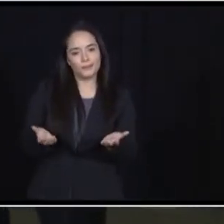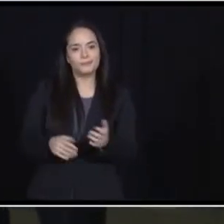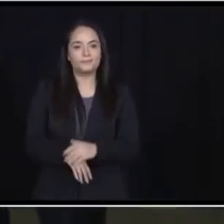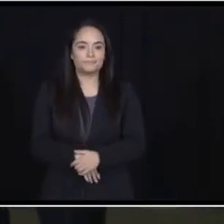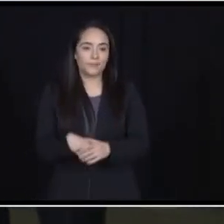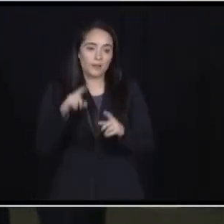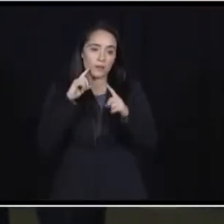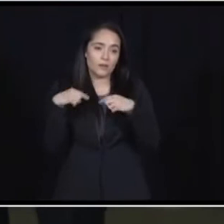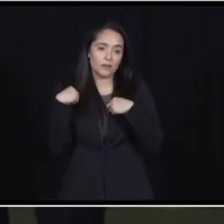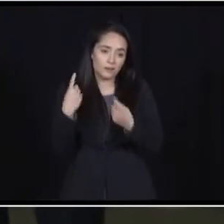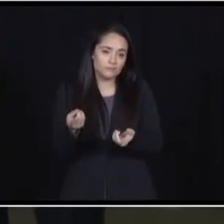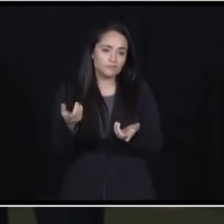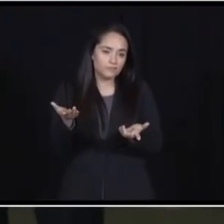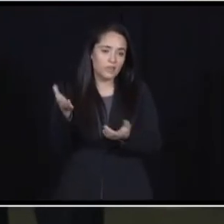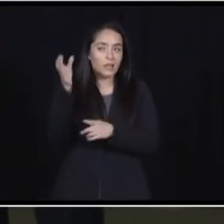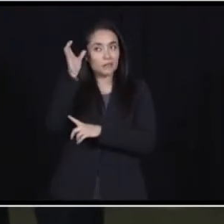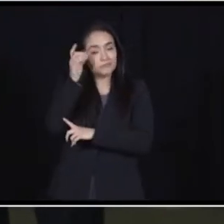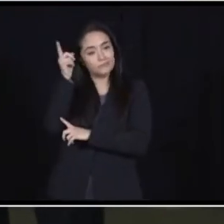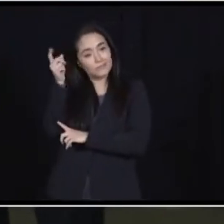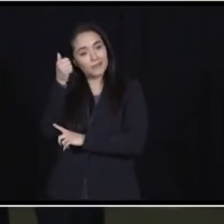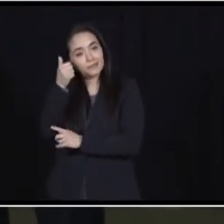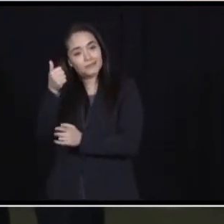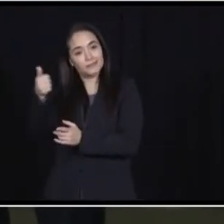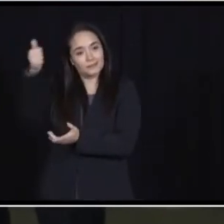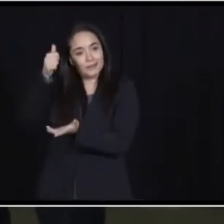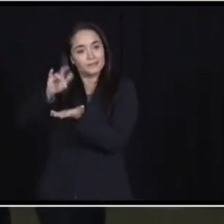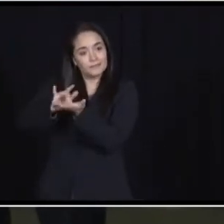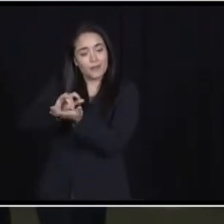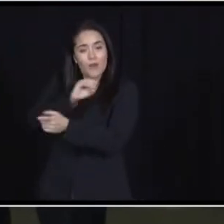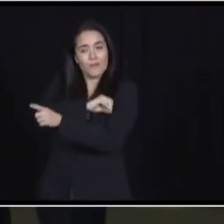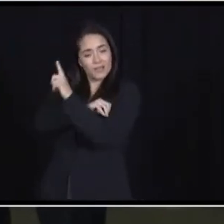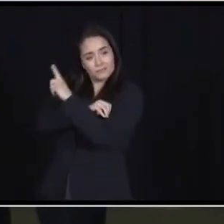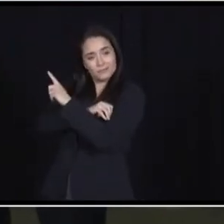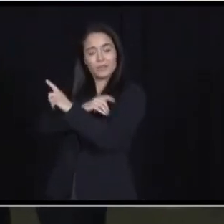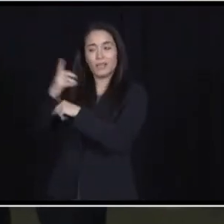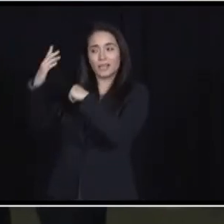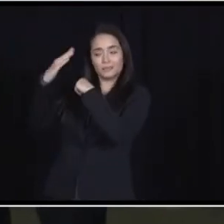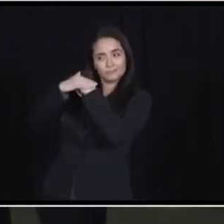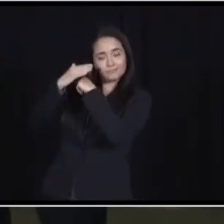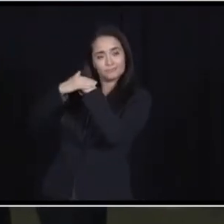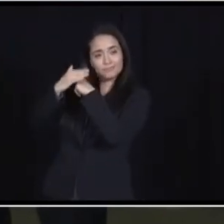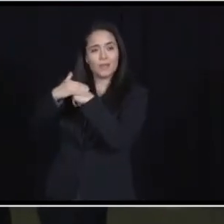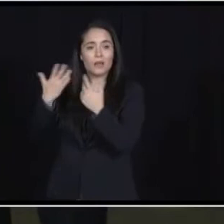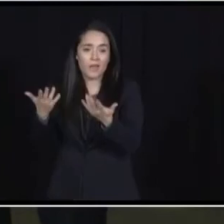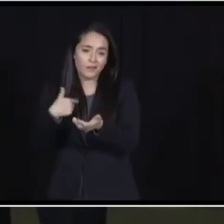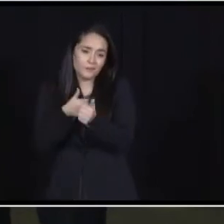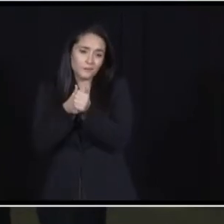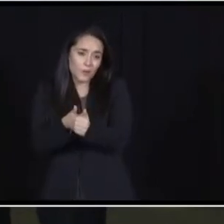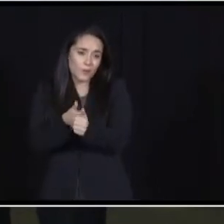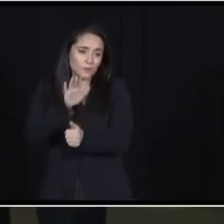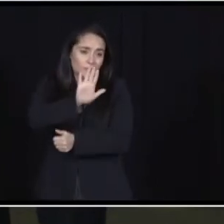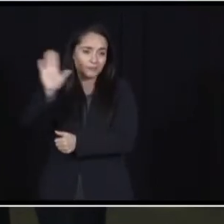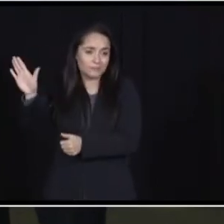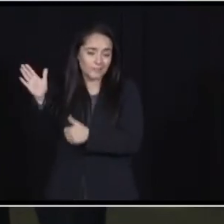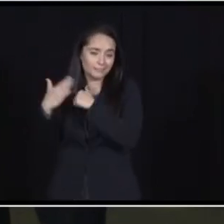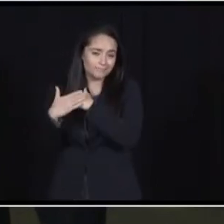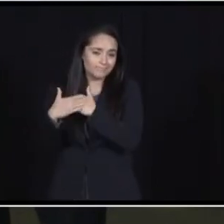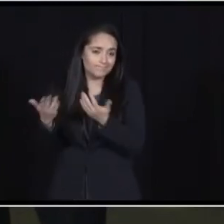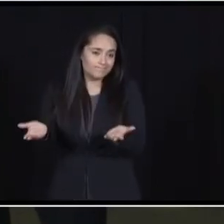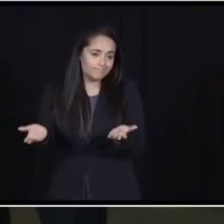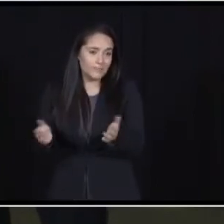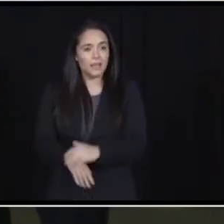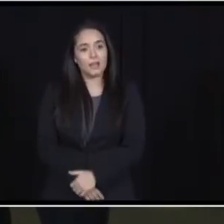Chief Medical Officer of Health and the Public Health Measures Table are advising, and we're following their recommendations. And there